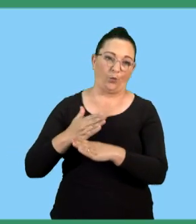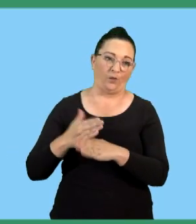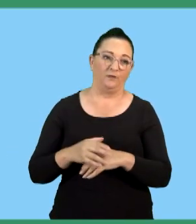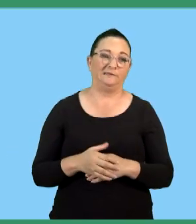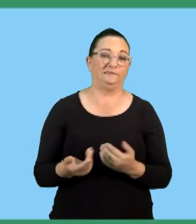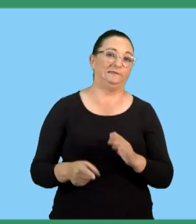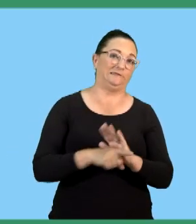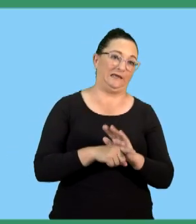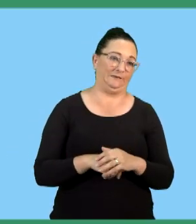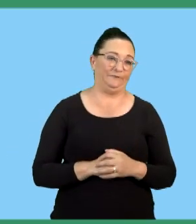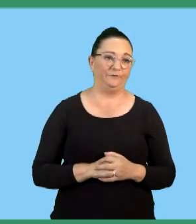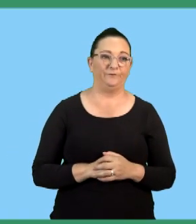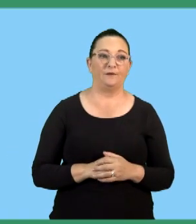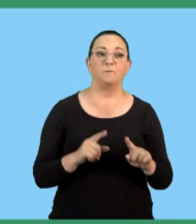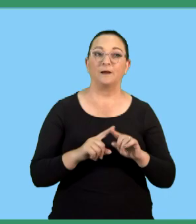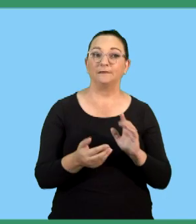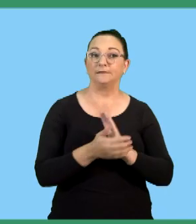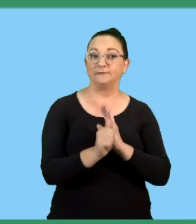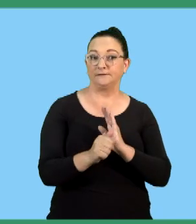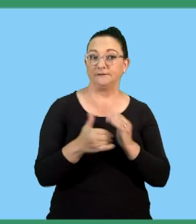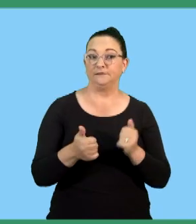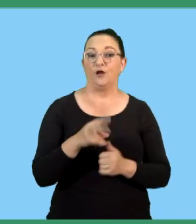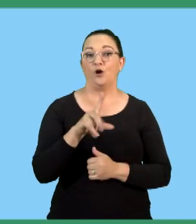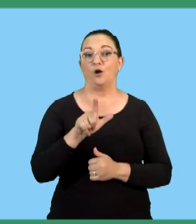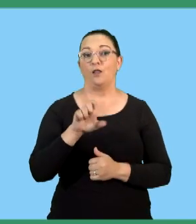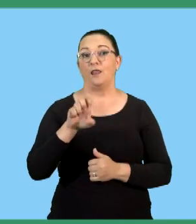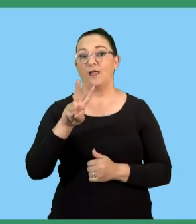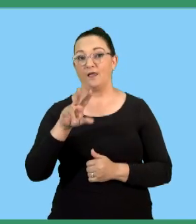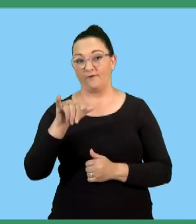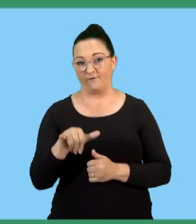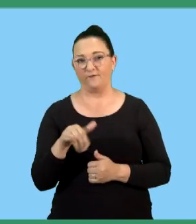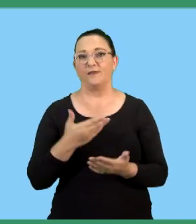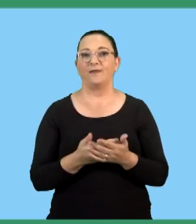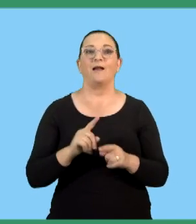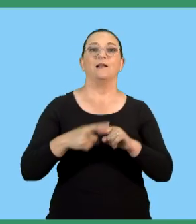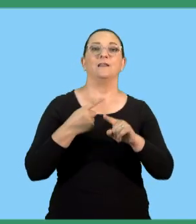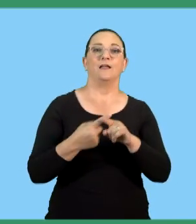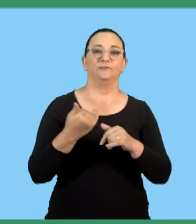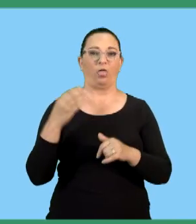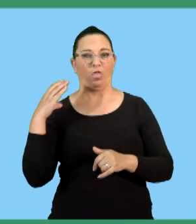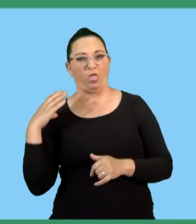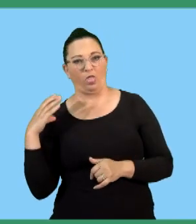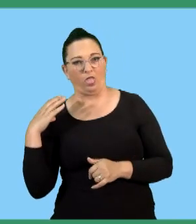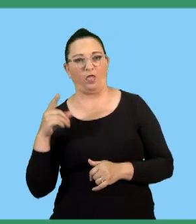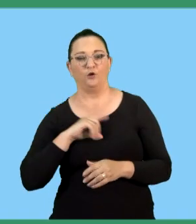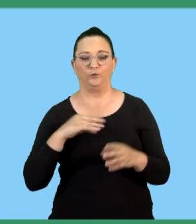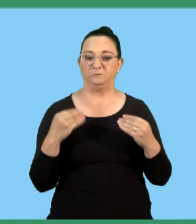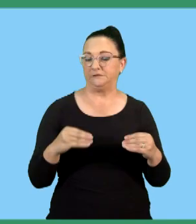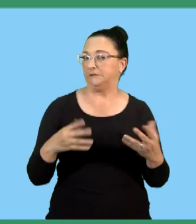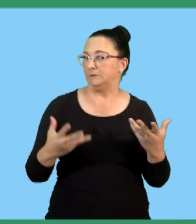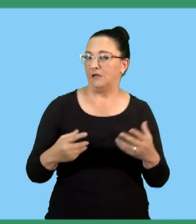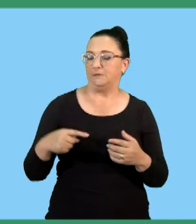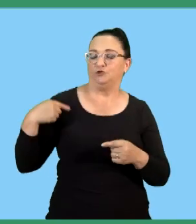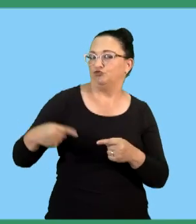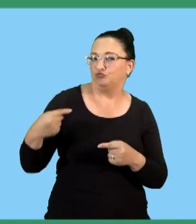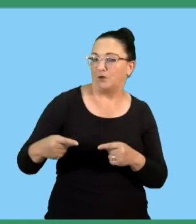is a disadvantage. Right. The skills development levy could be an extra burden to financially struggling business,